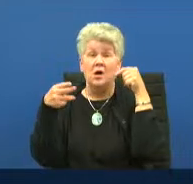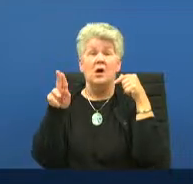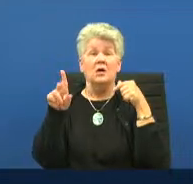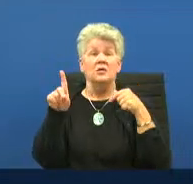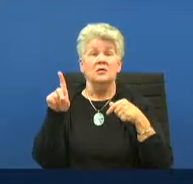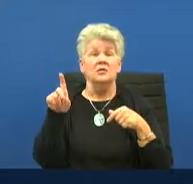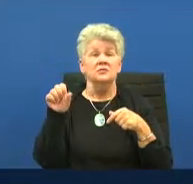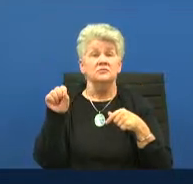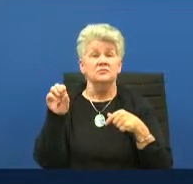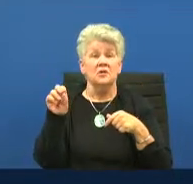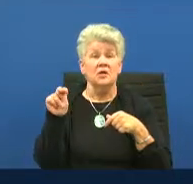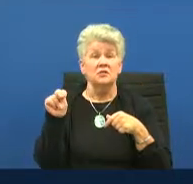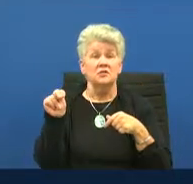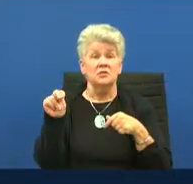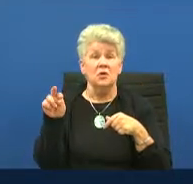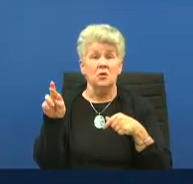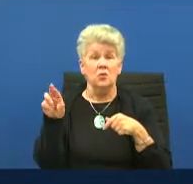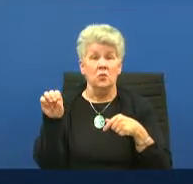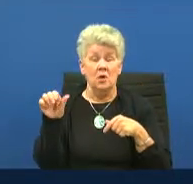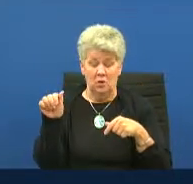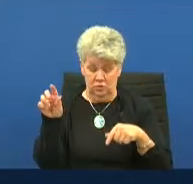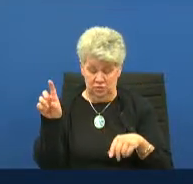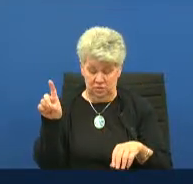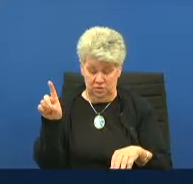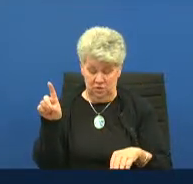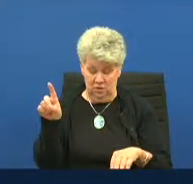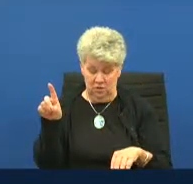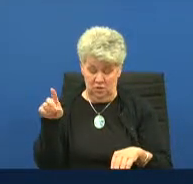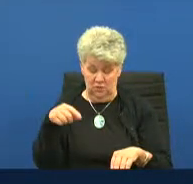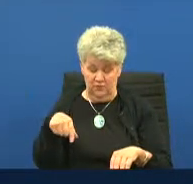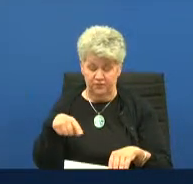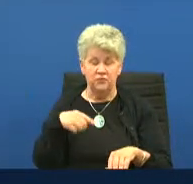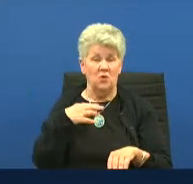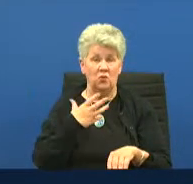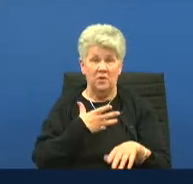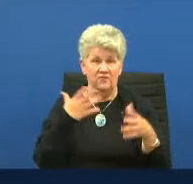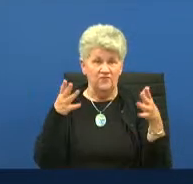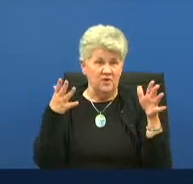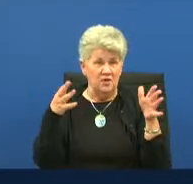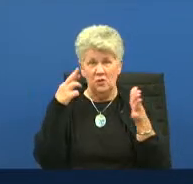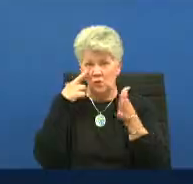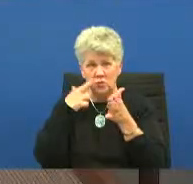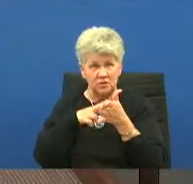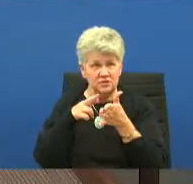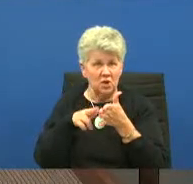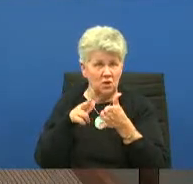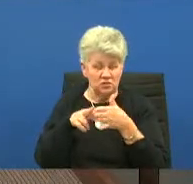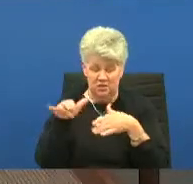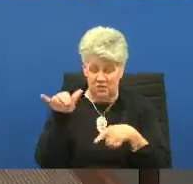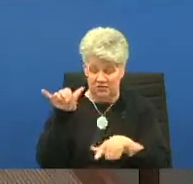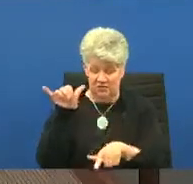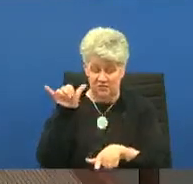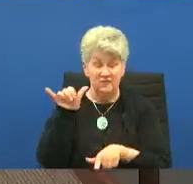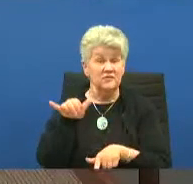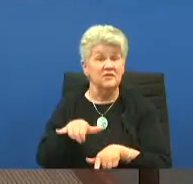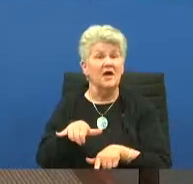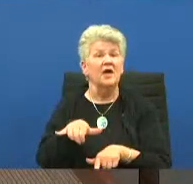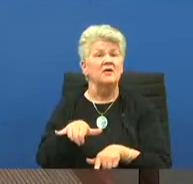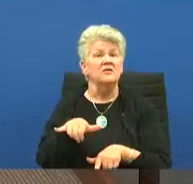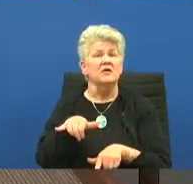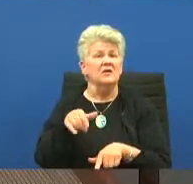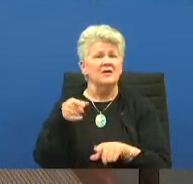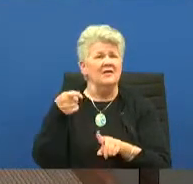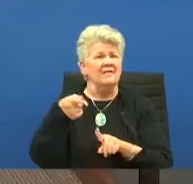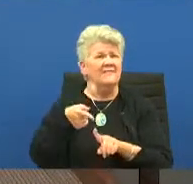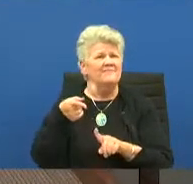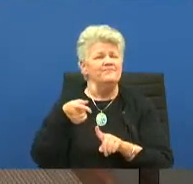Commission action was a motion to deny, carried 8-1. We've done extensive research on this. This